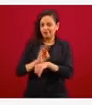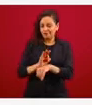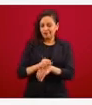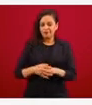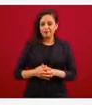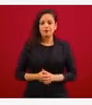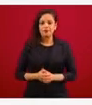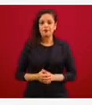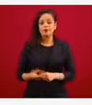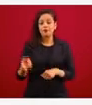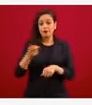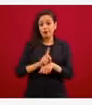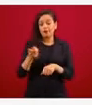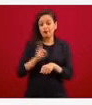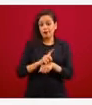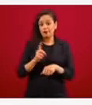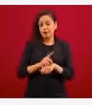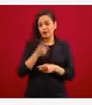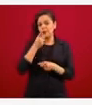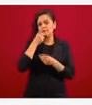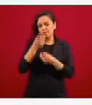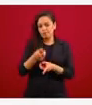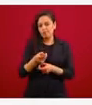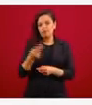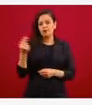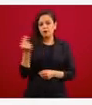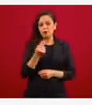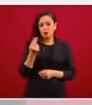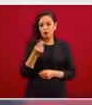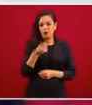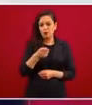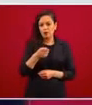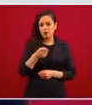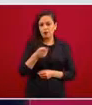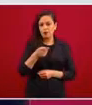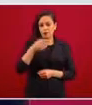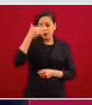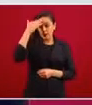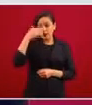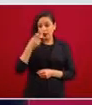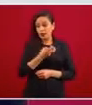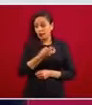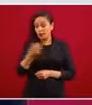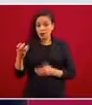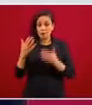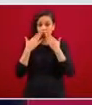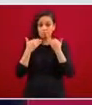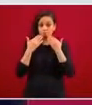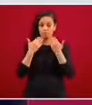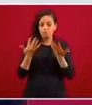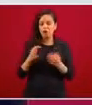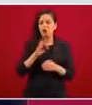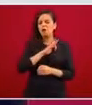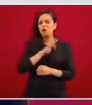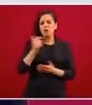this is in most cases that exhibit mild symptoms, this is a disease that will